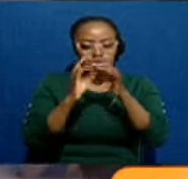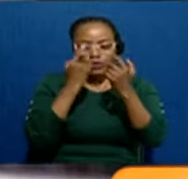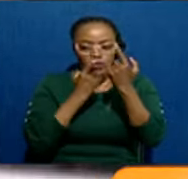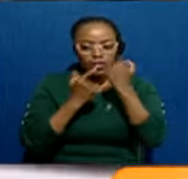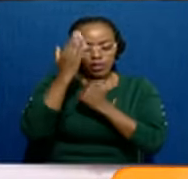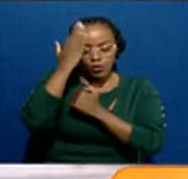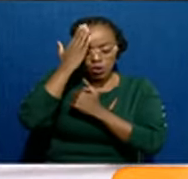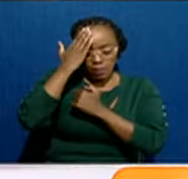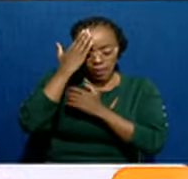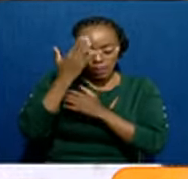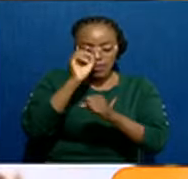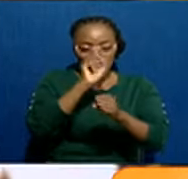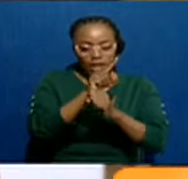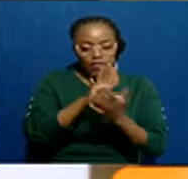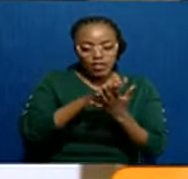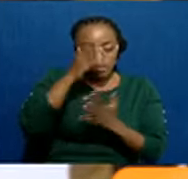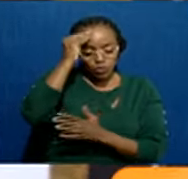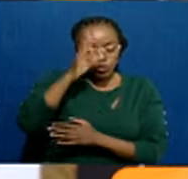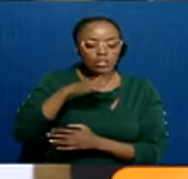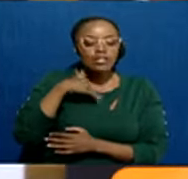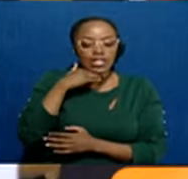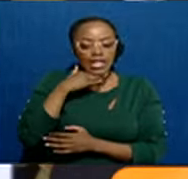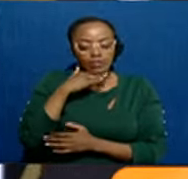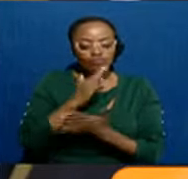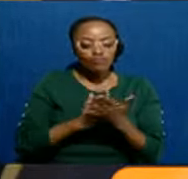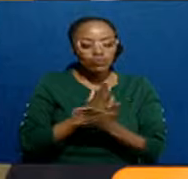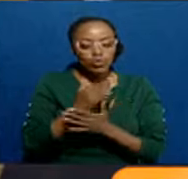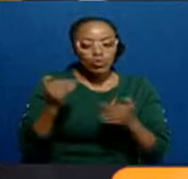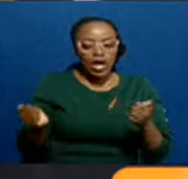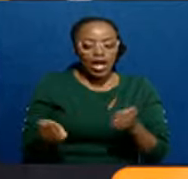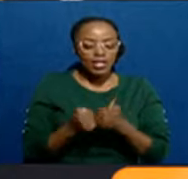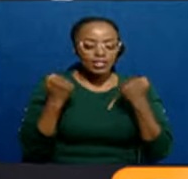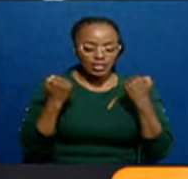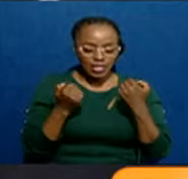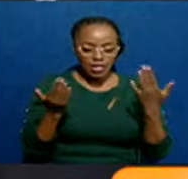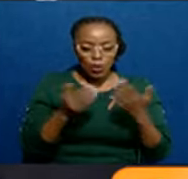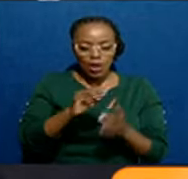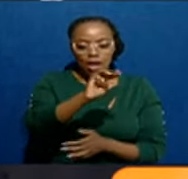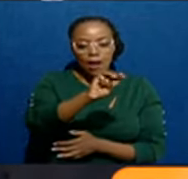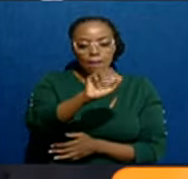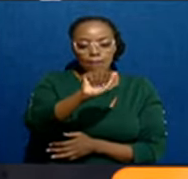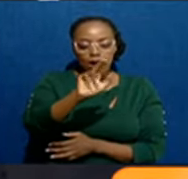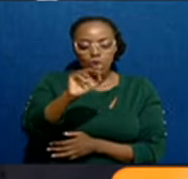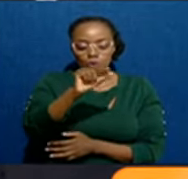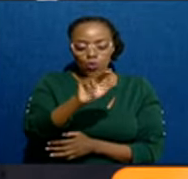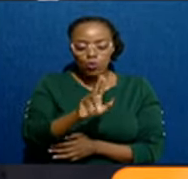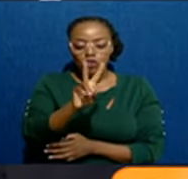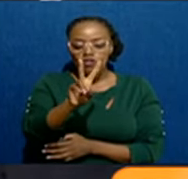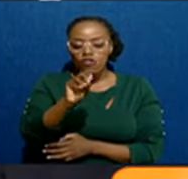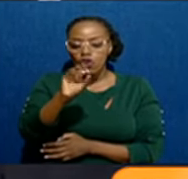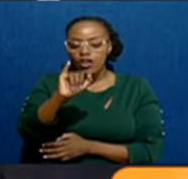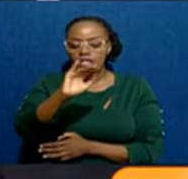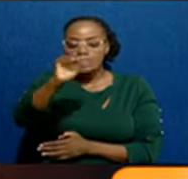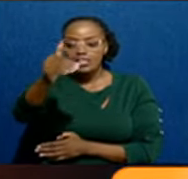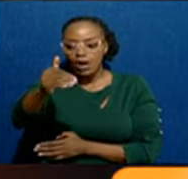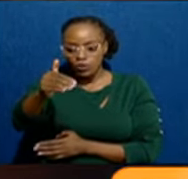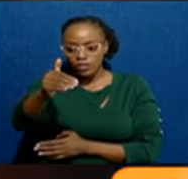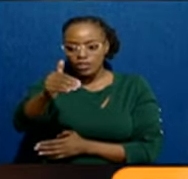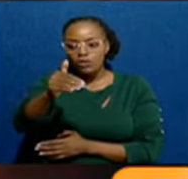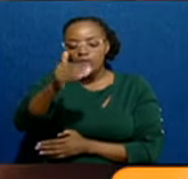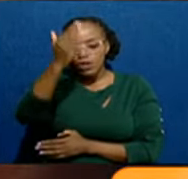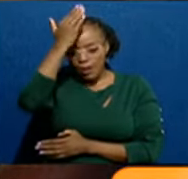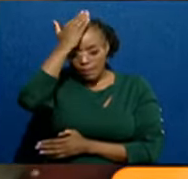remembering the lives of the 11 students who died in a tragic road accident at Maungu area near Voi town on Monday evening.